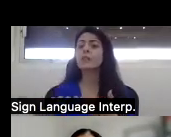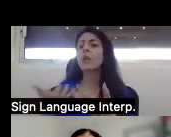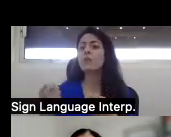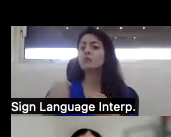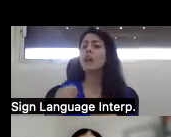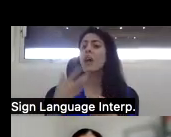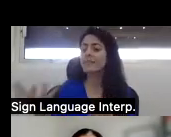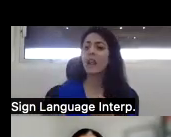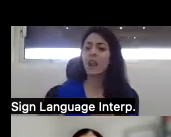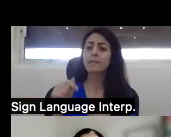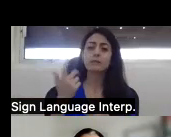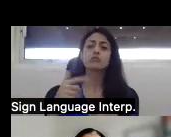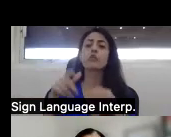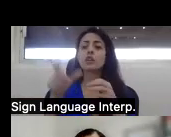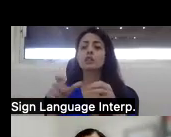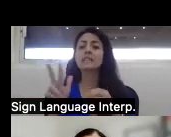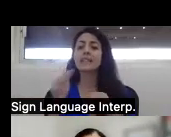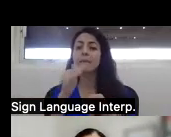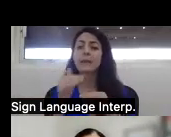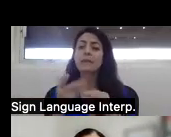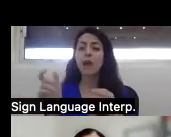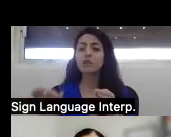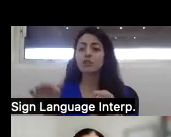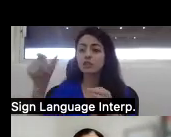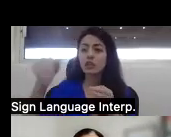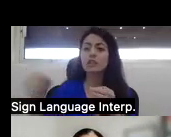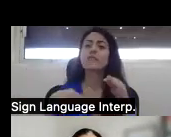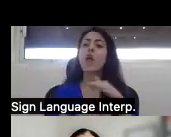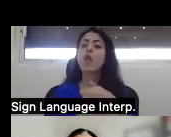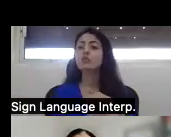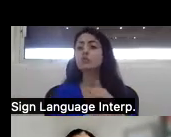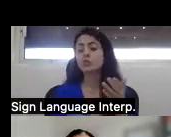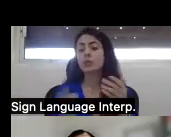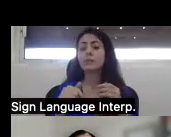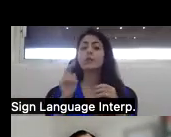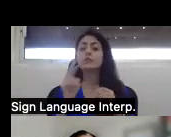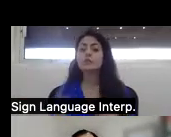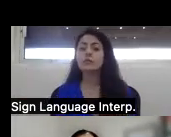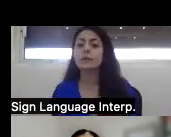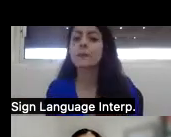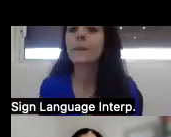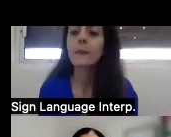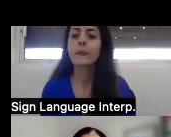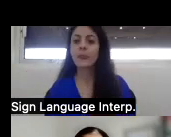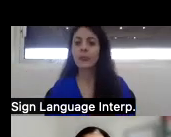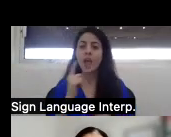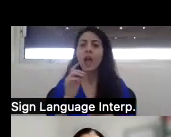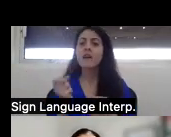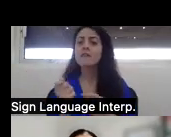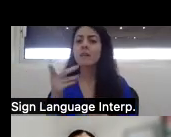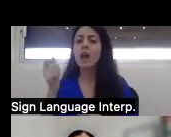82.2% are not economically active. There's also a very well-known factor that women's labor participation in Jordan is extremely